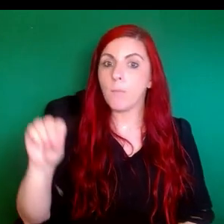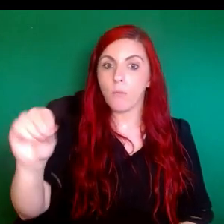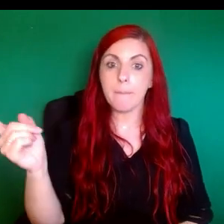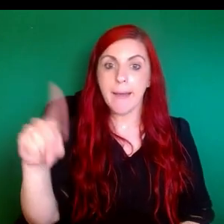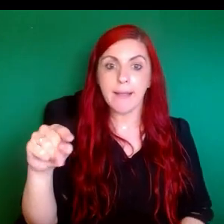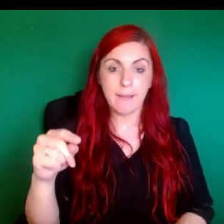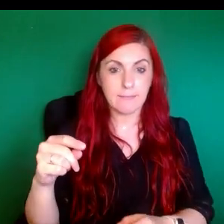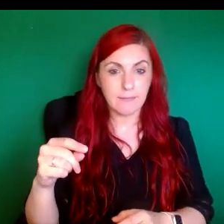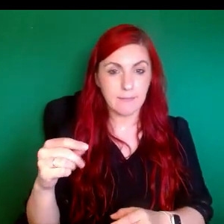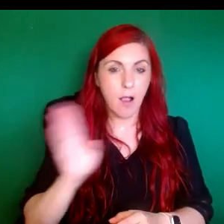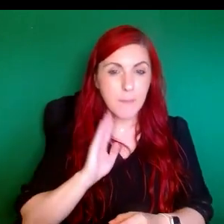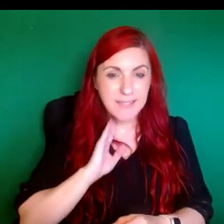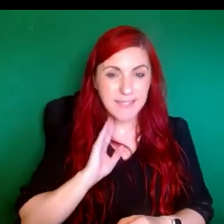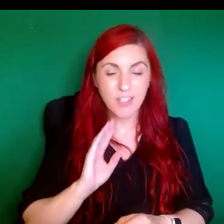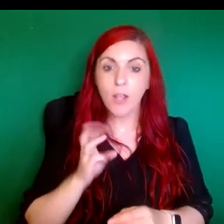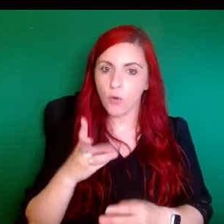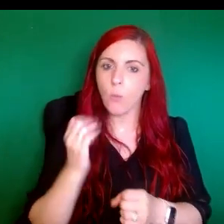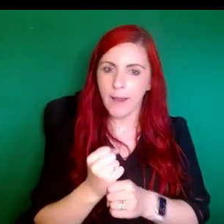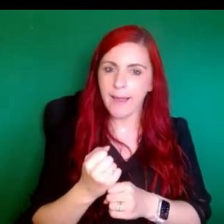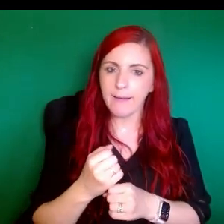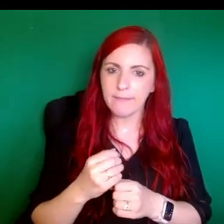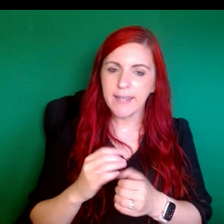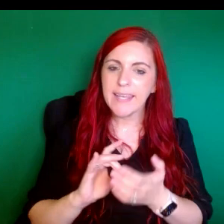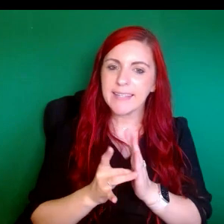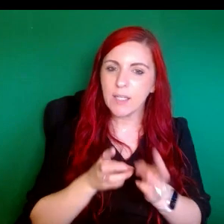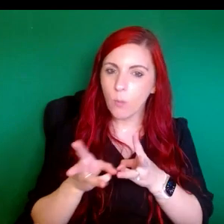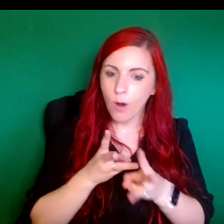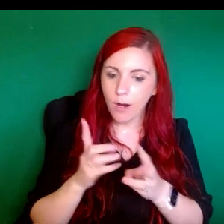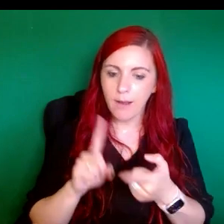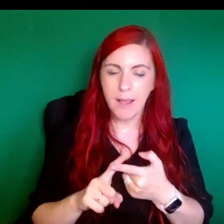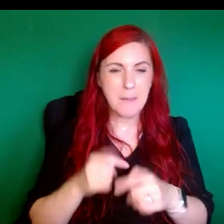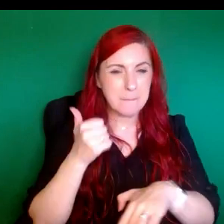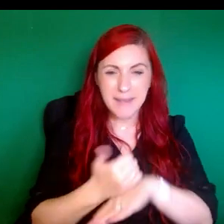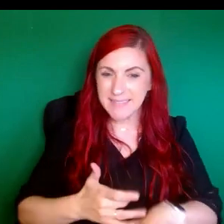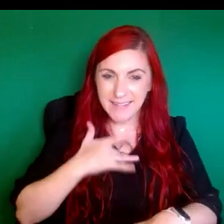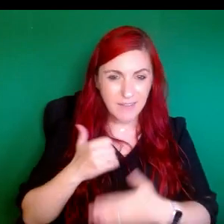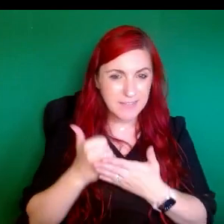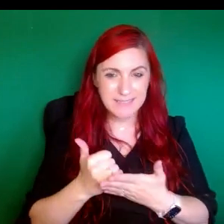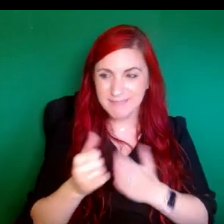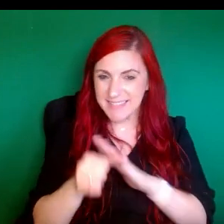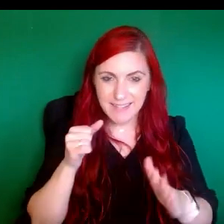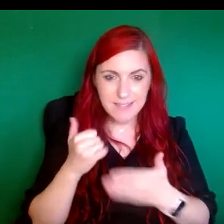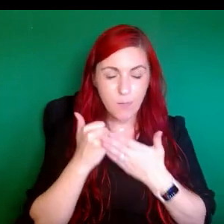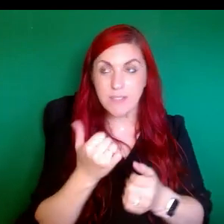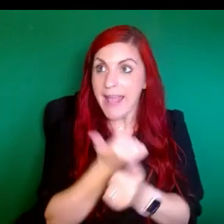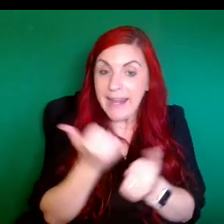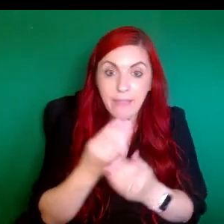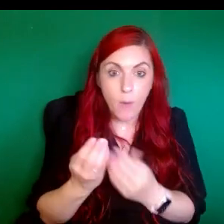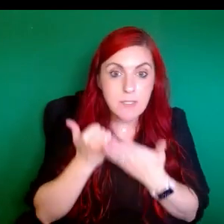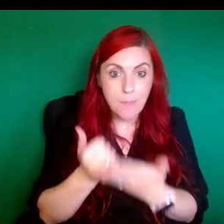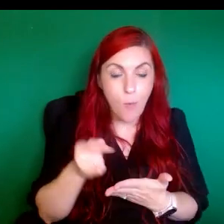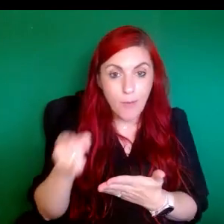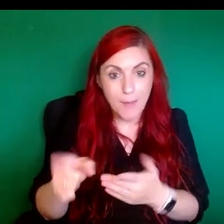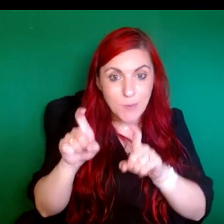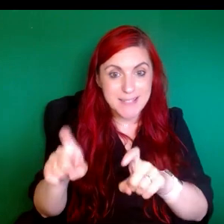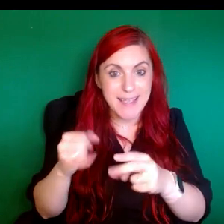and case management, basic life skills support, anything that will support them to sustain their new home and reintegrate into the